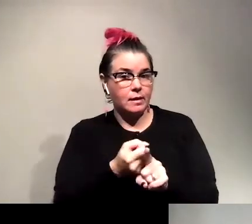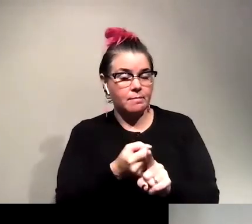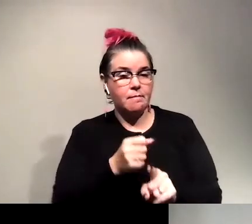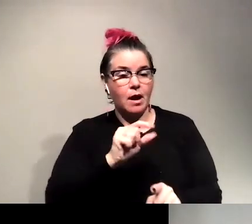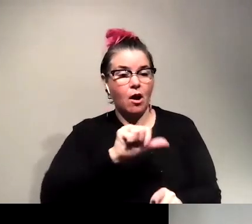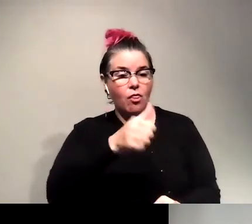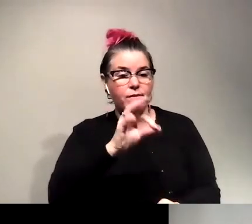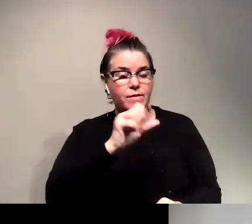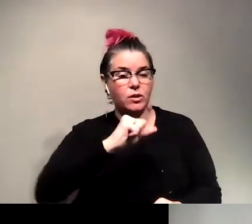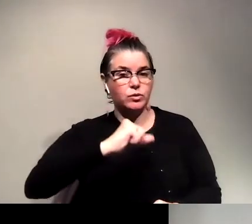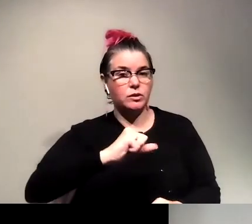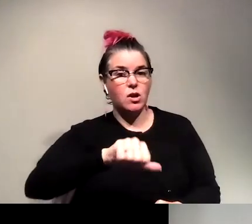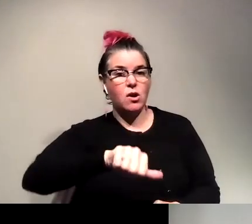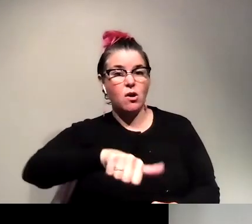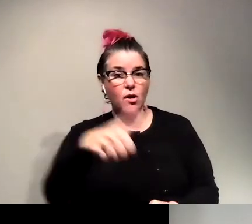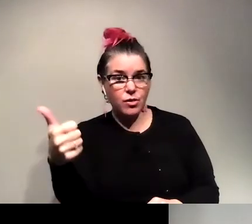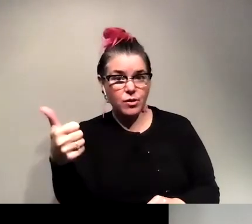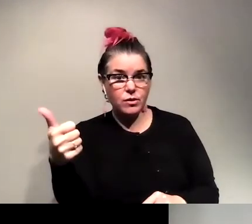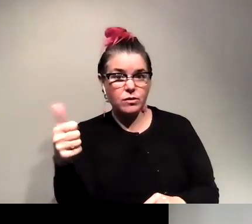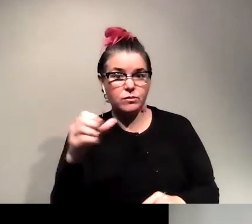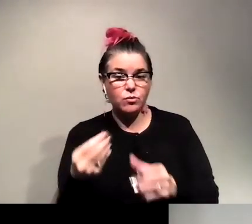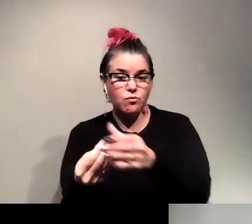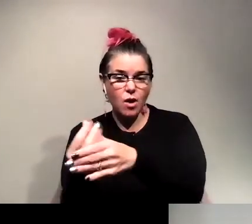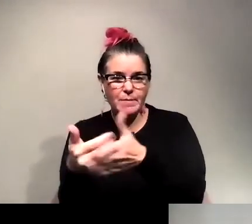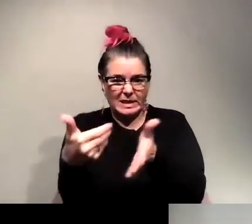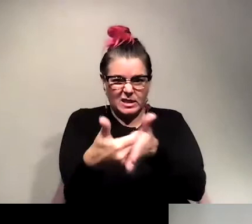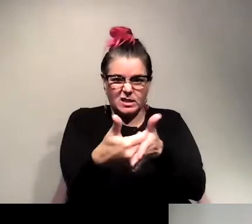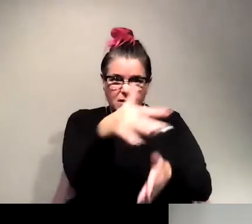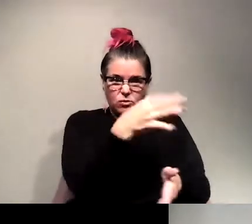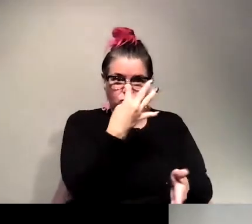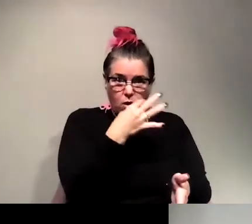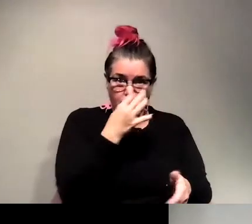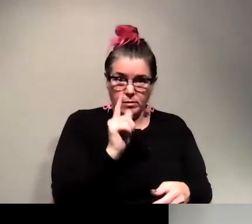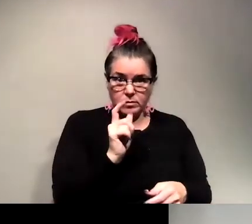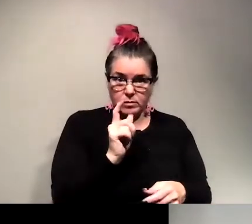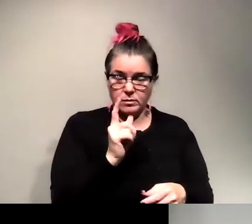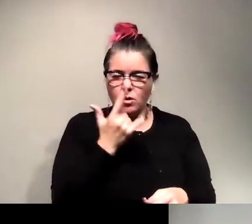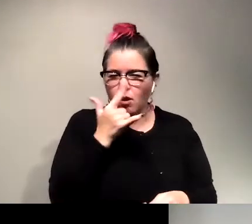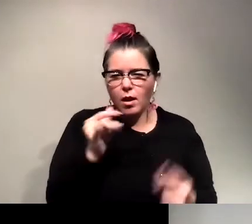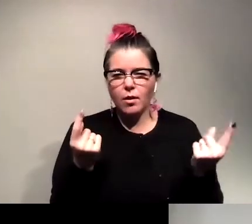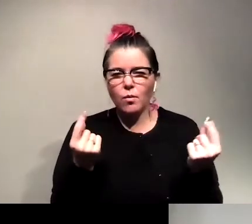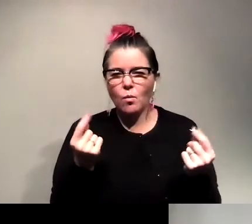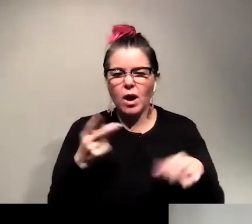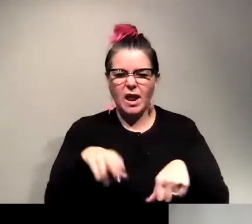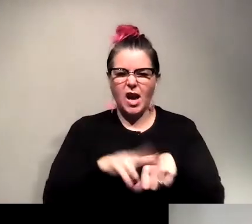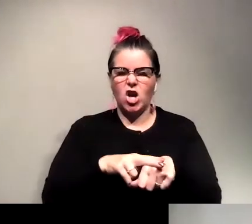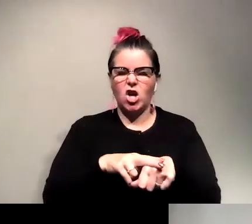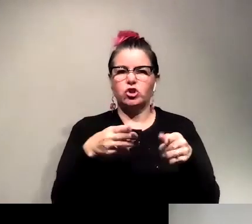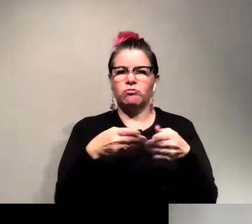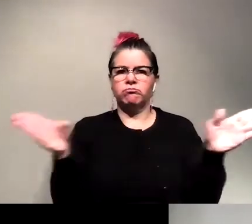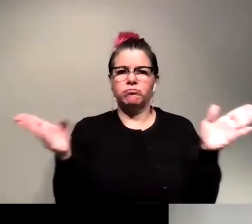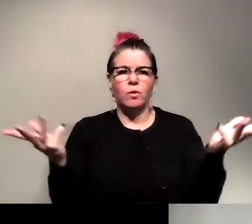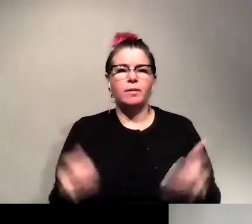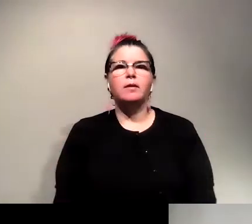resistance in other crops close to those strawberries? And what does that look like on a national level?